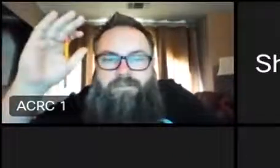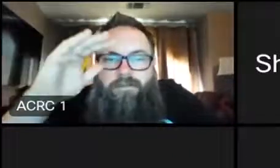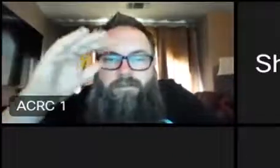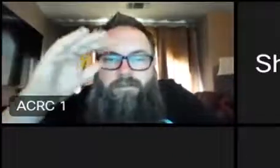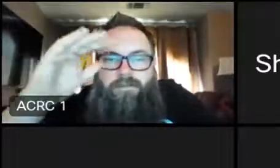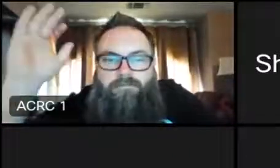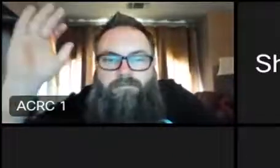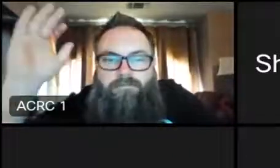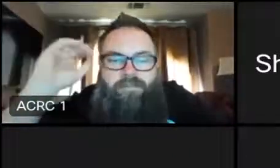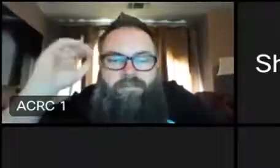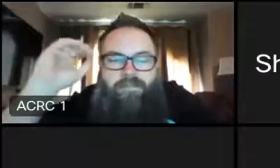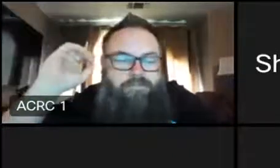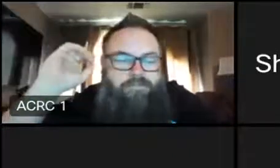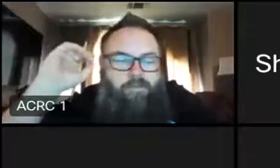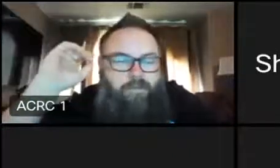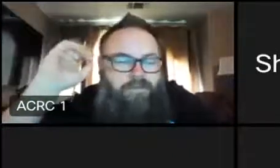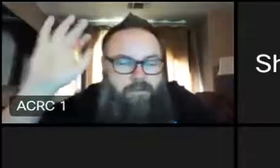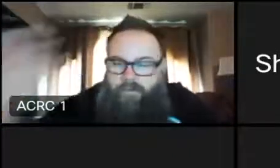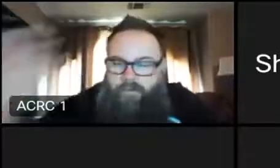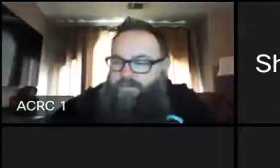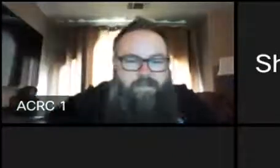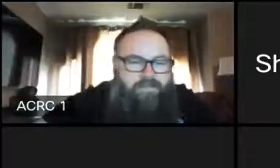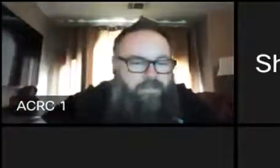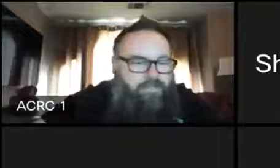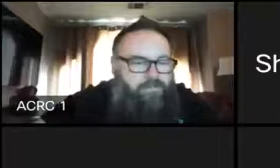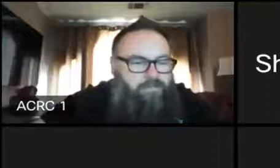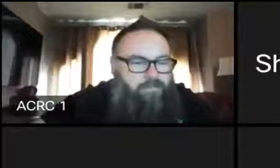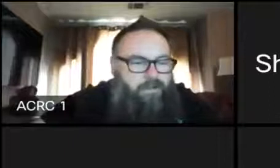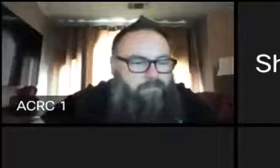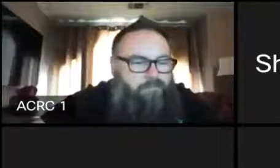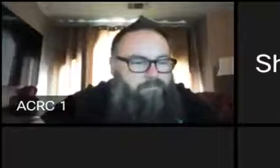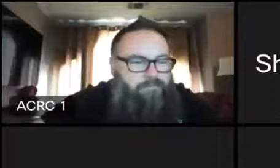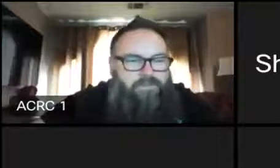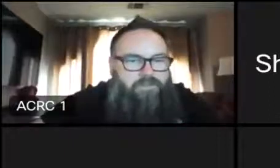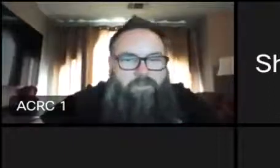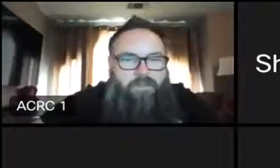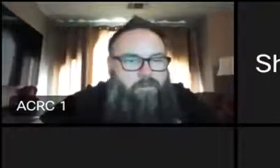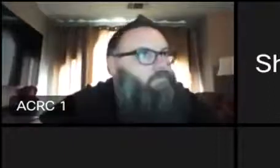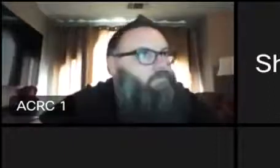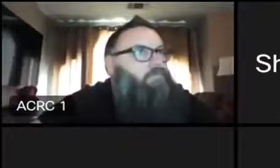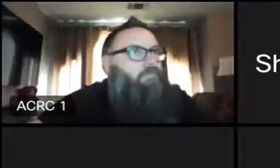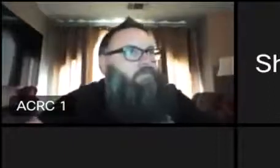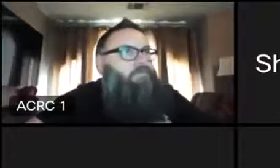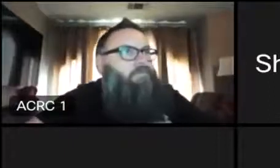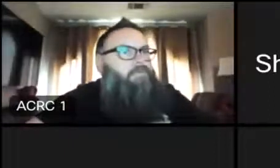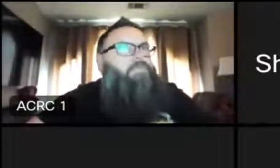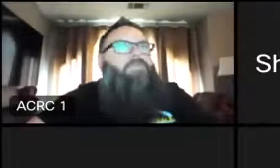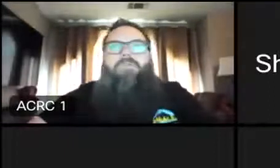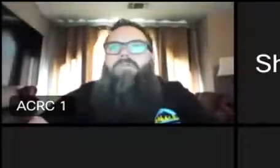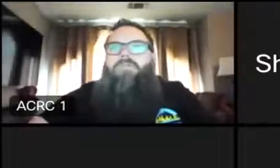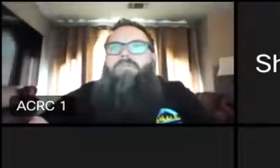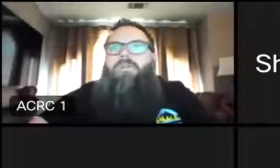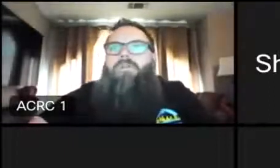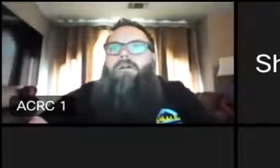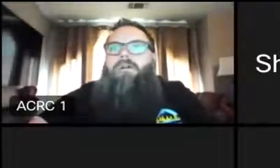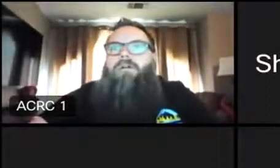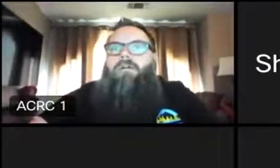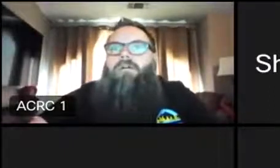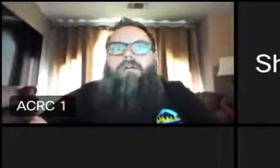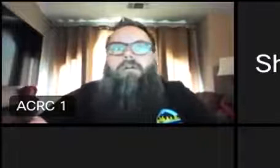the remote services that they were getting during COVID. So I don't know if folks have any other questions about,